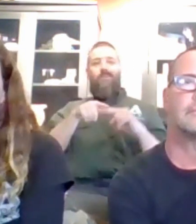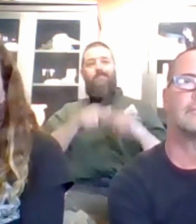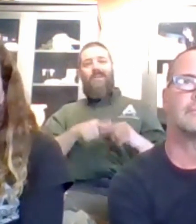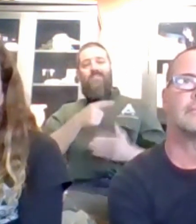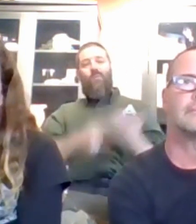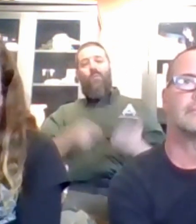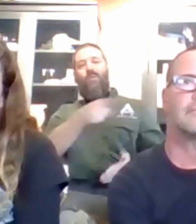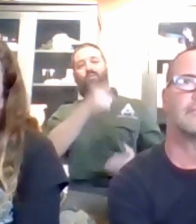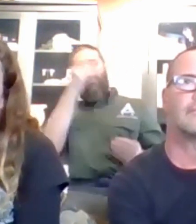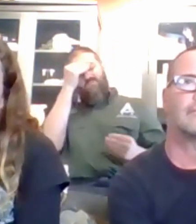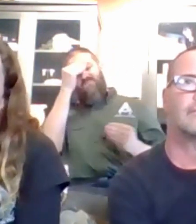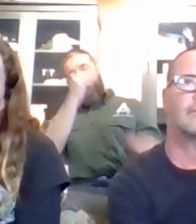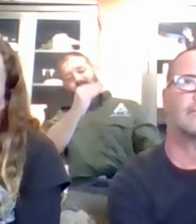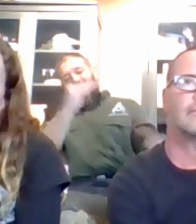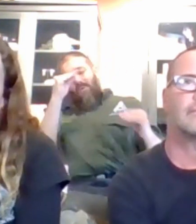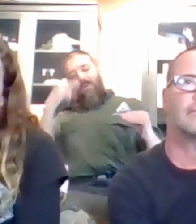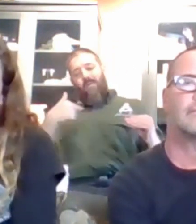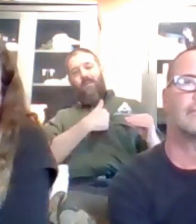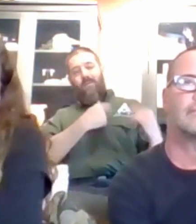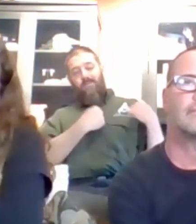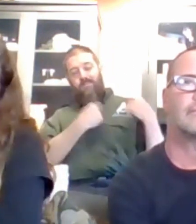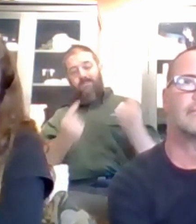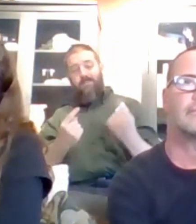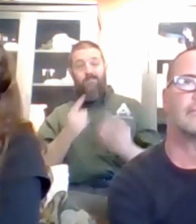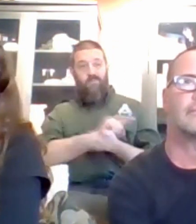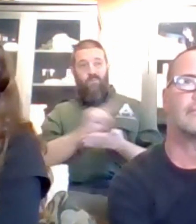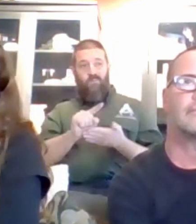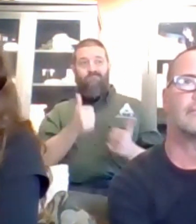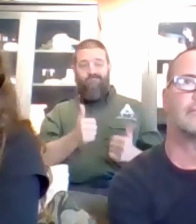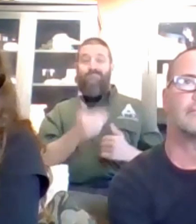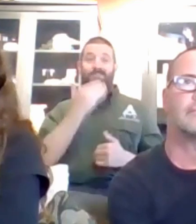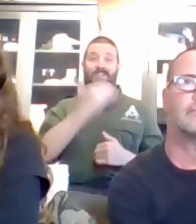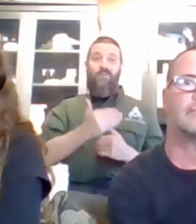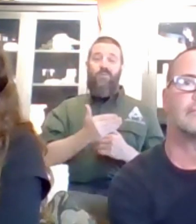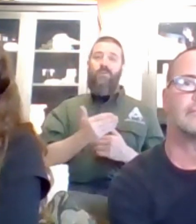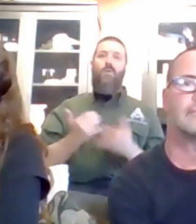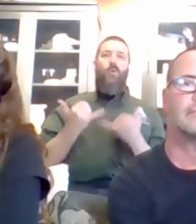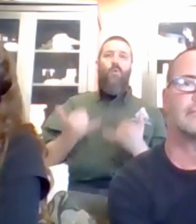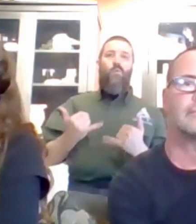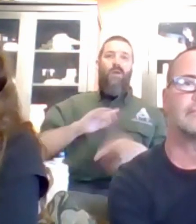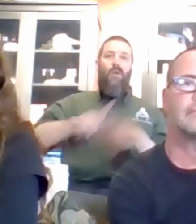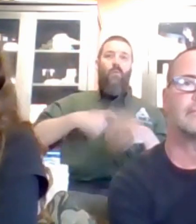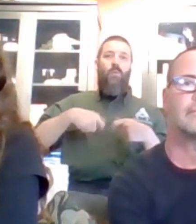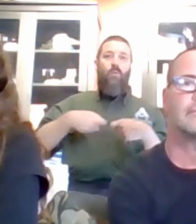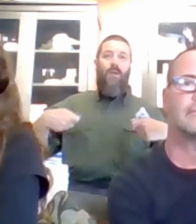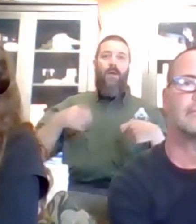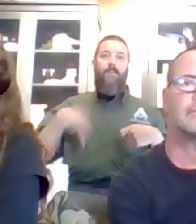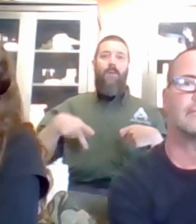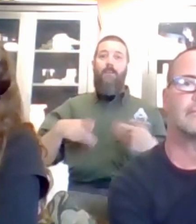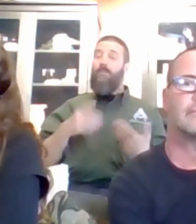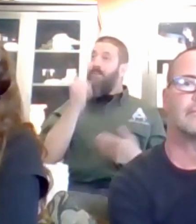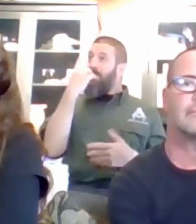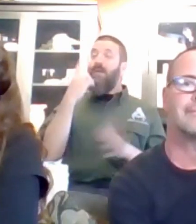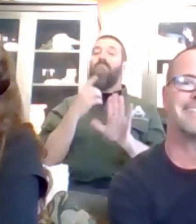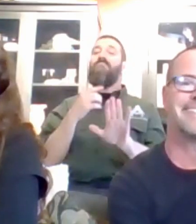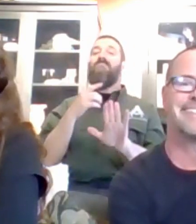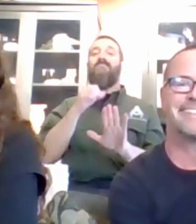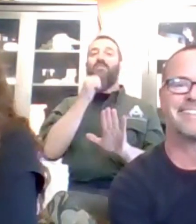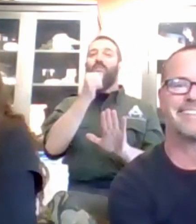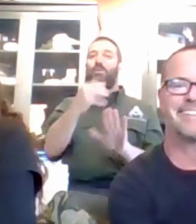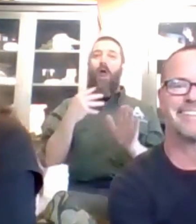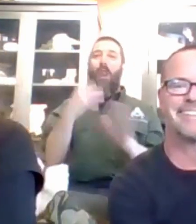question, based on what you taught us all this week. So thank you. We're going to wrap up, because no one go away. We've